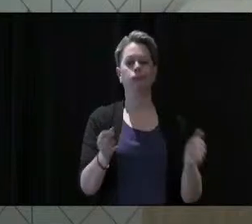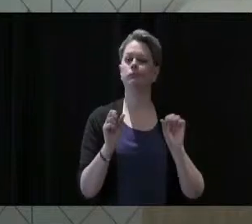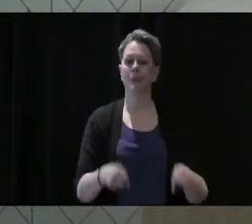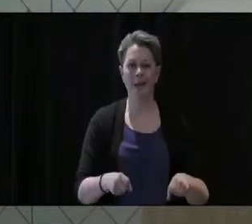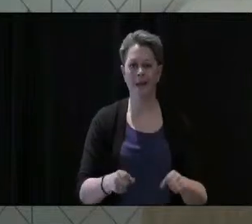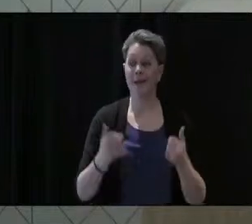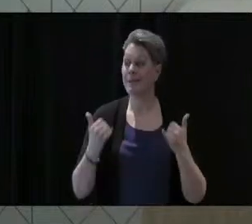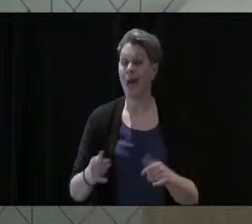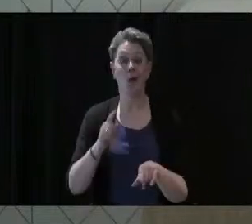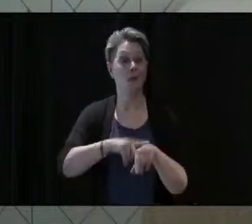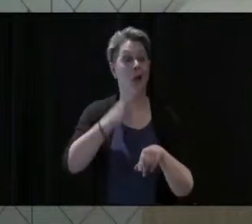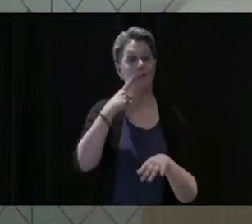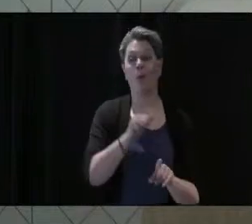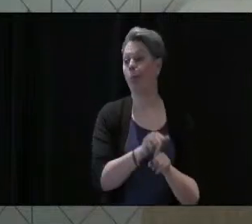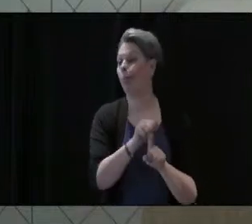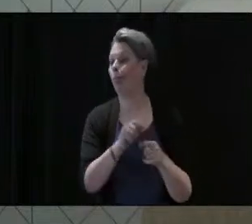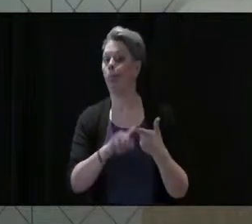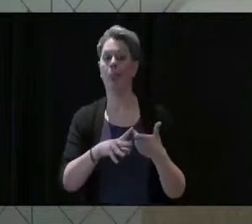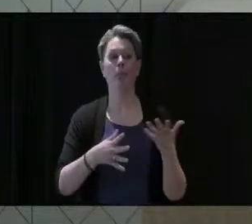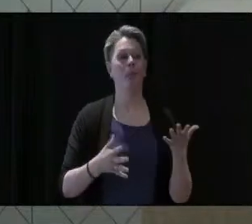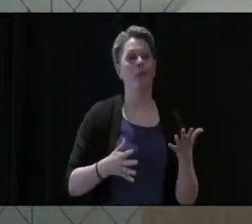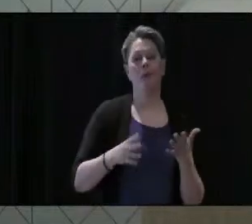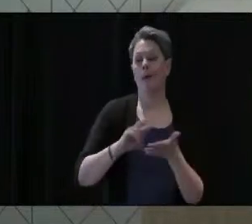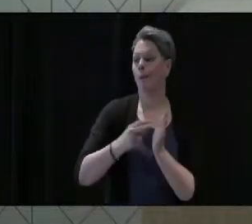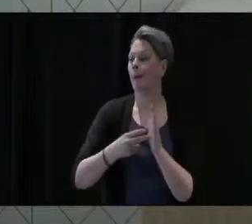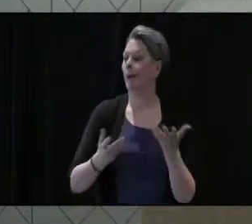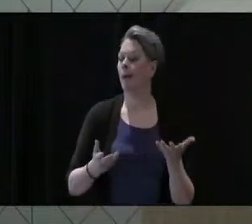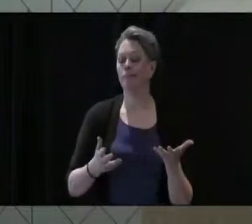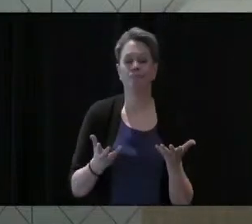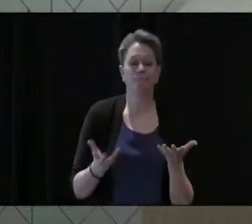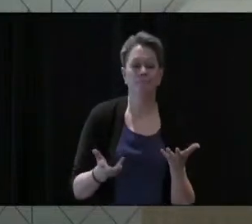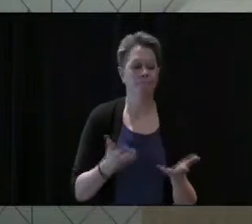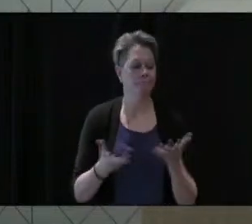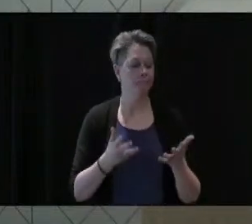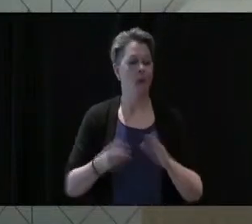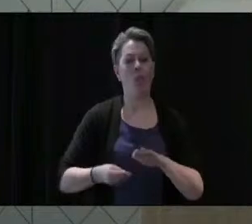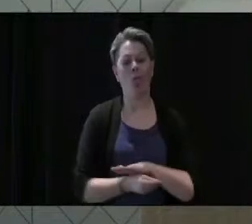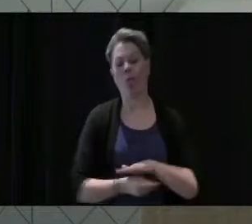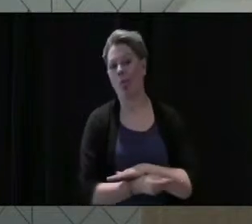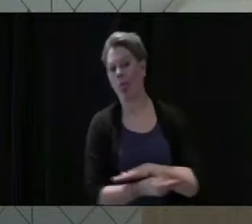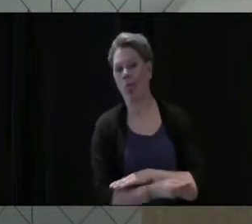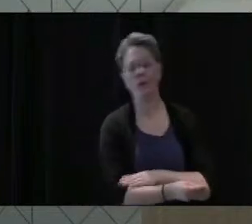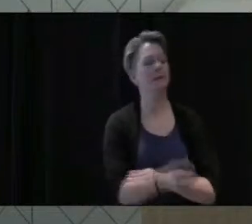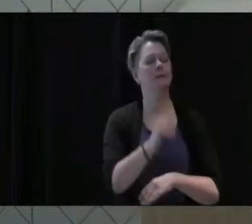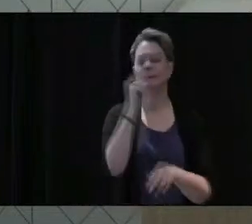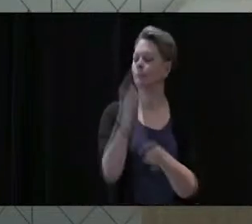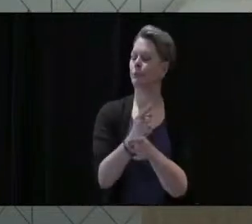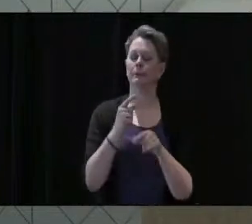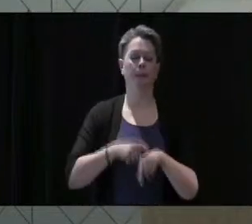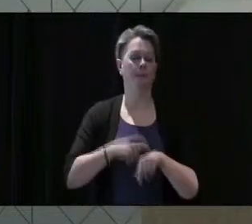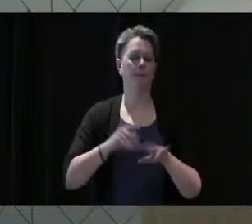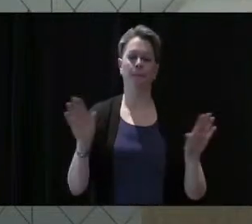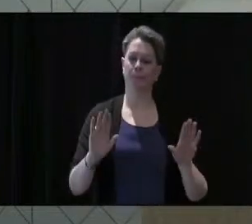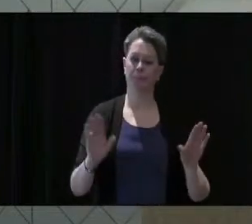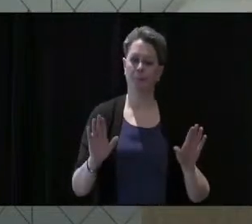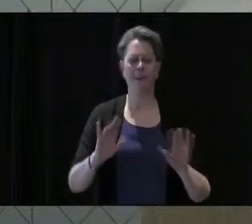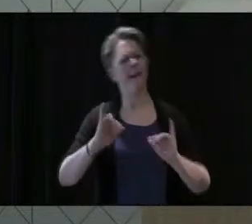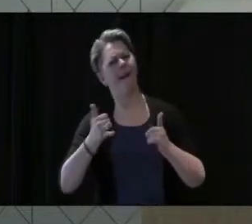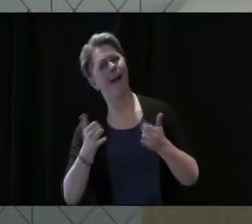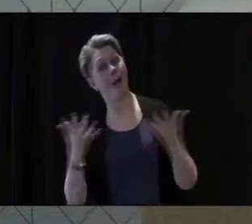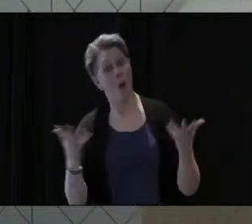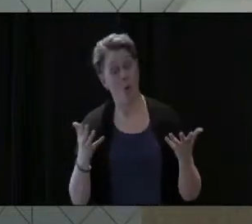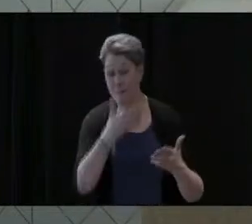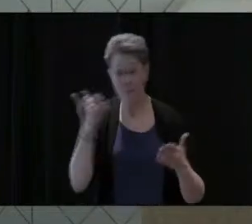half-truths or a counting sleight of hand. The only way out of this is